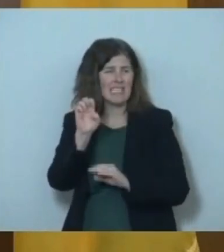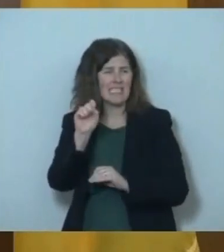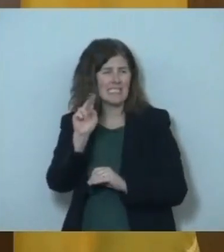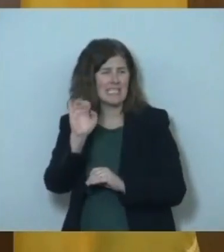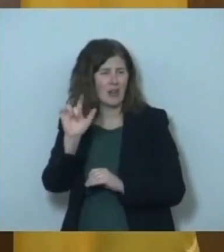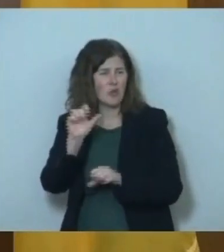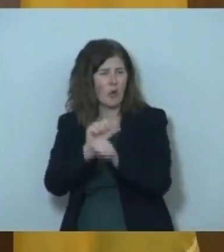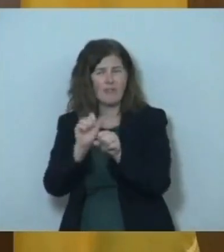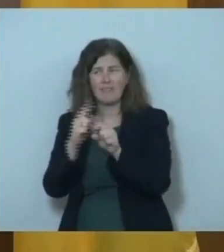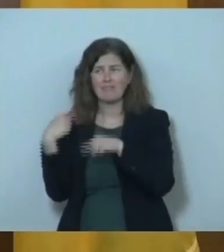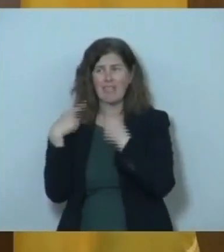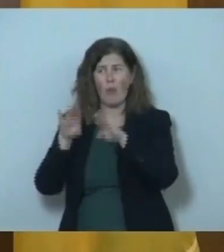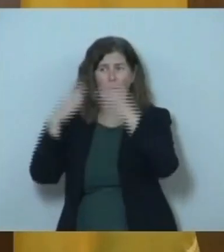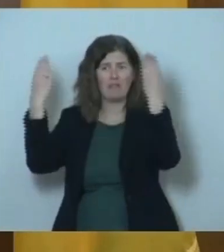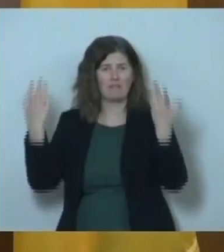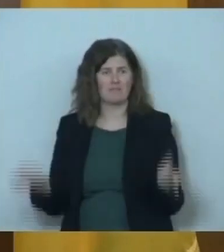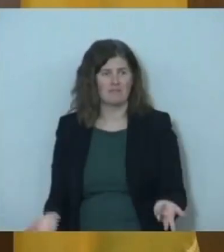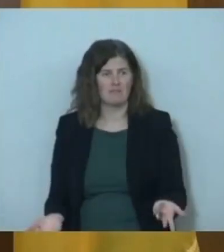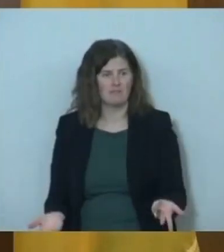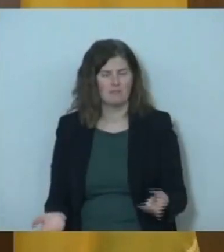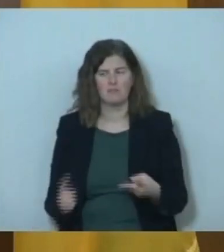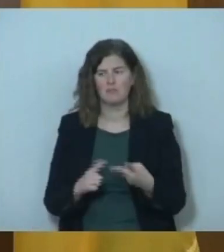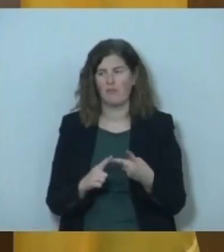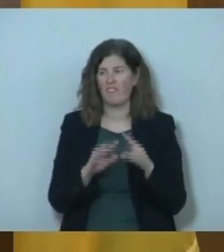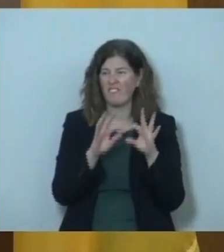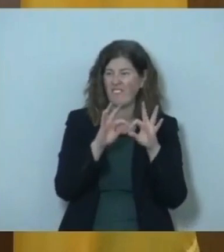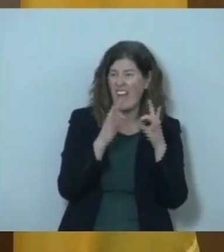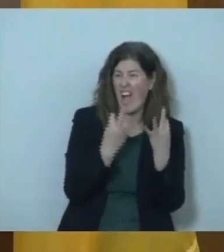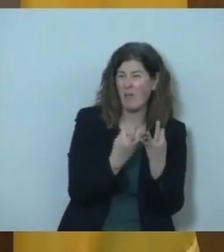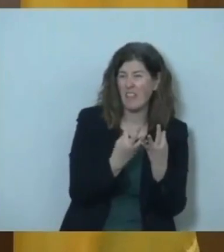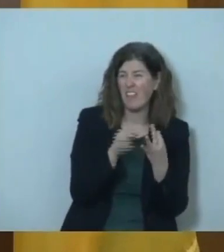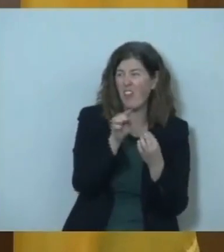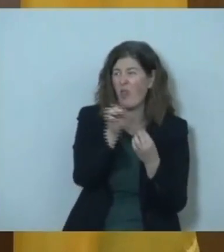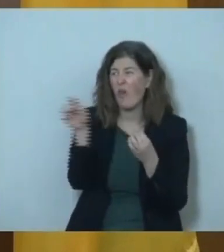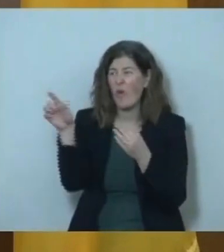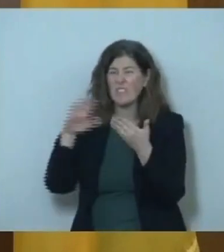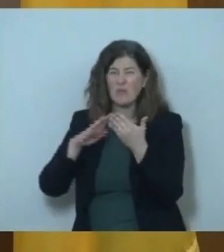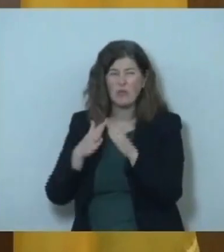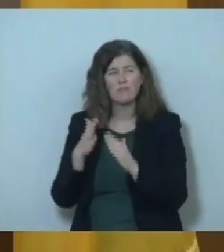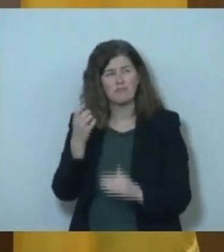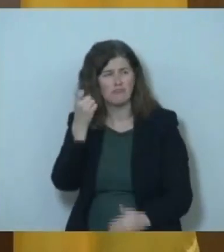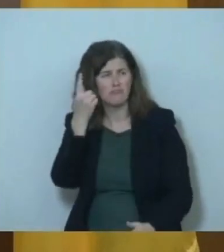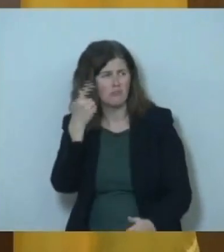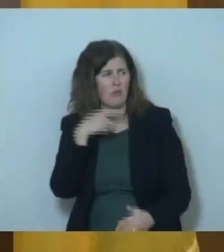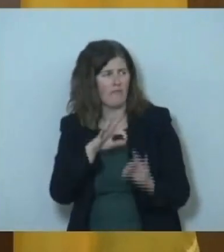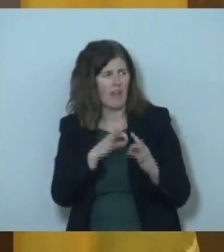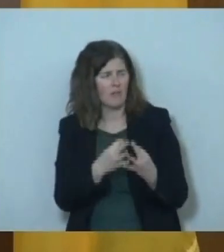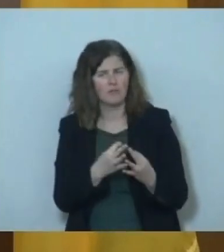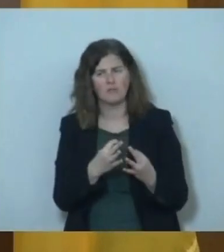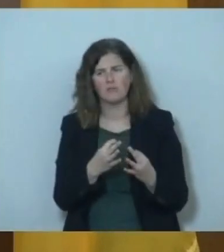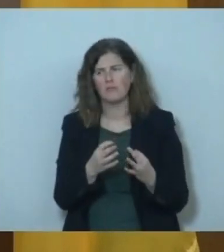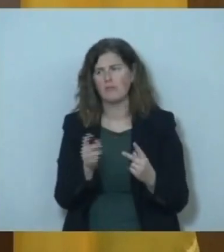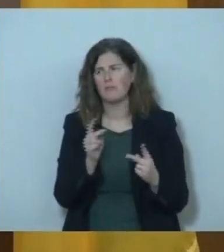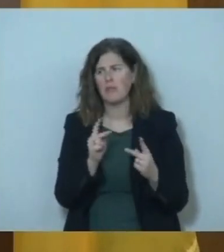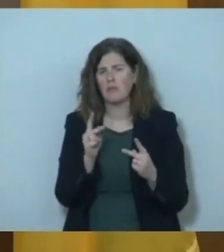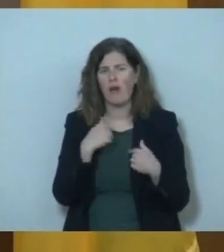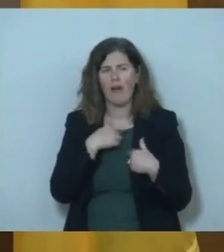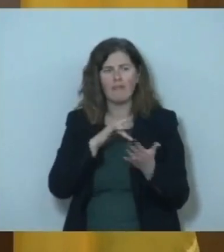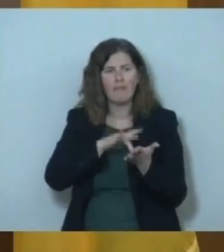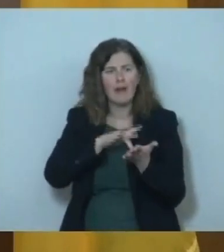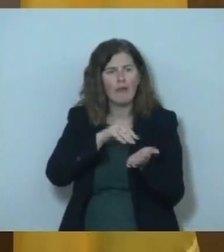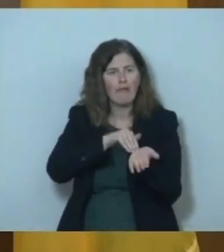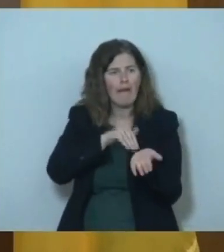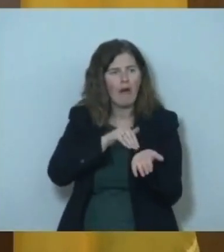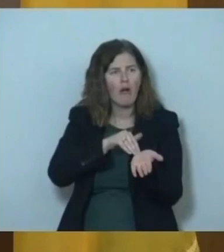whole time. 2, people have family in these other communities, understood. People have their medical care